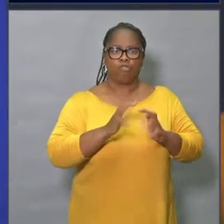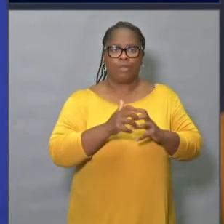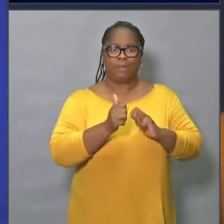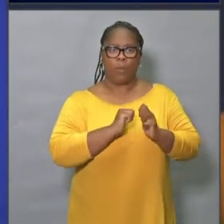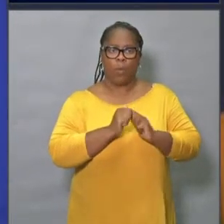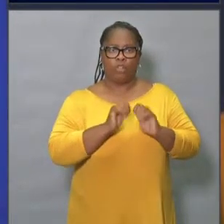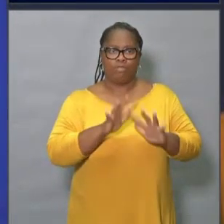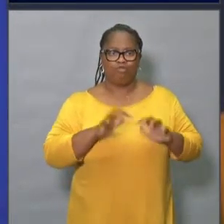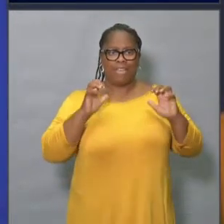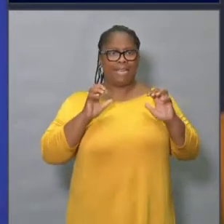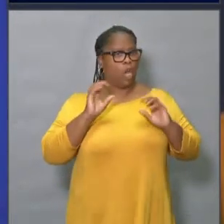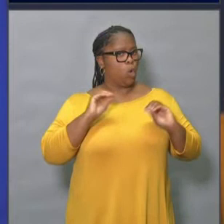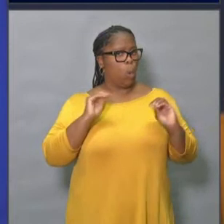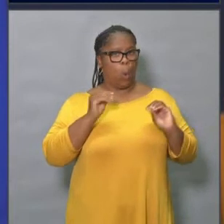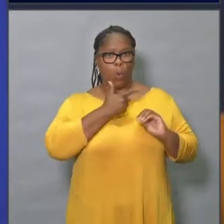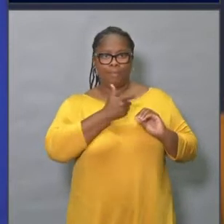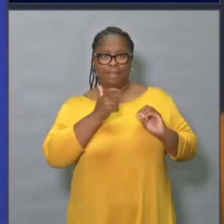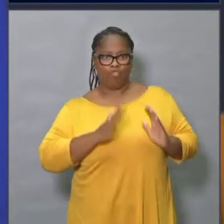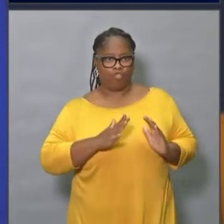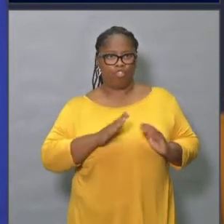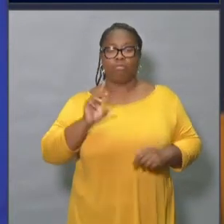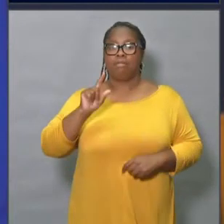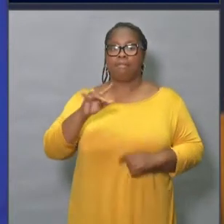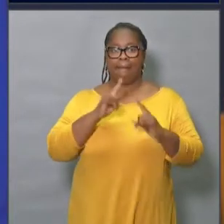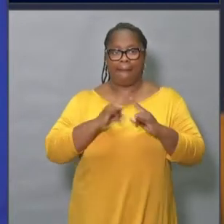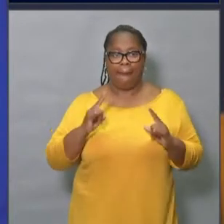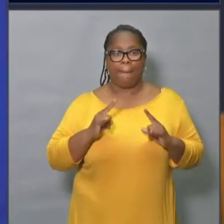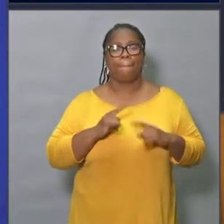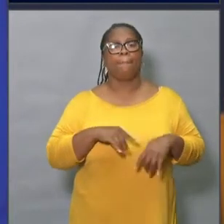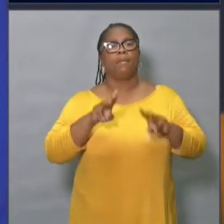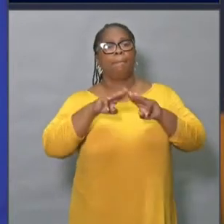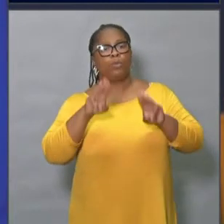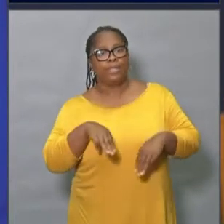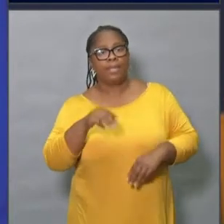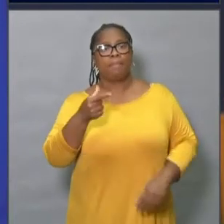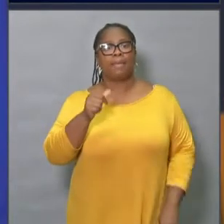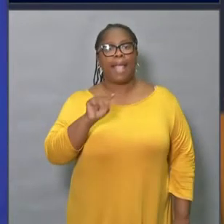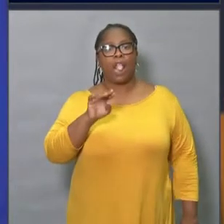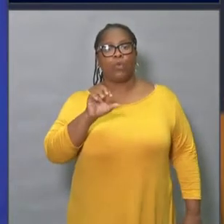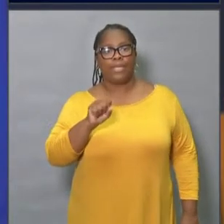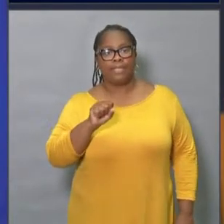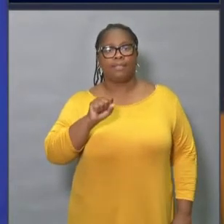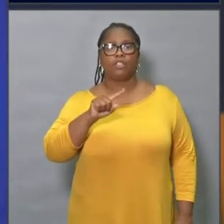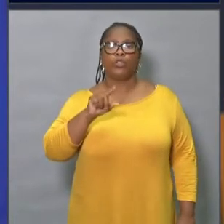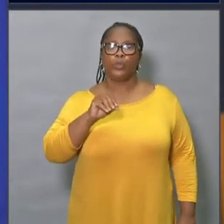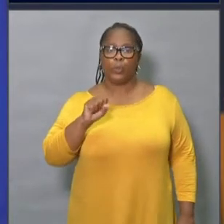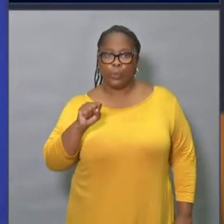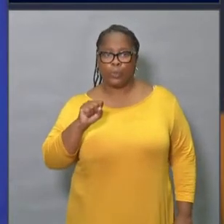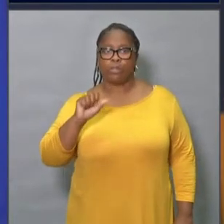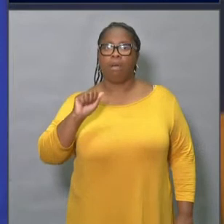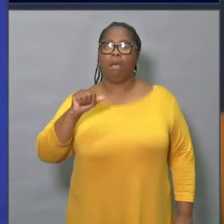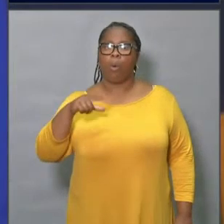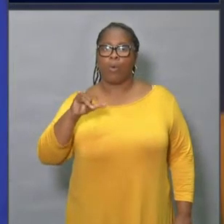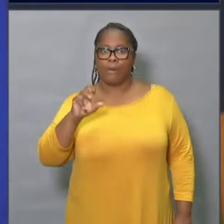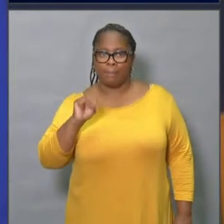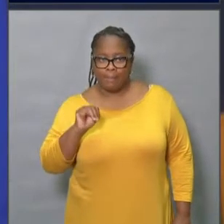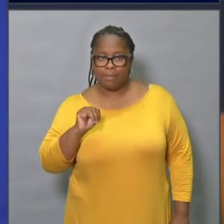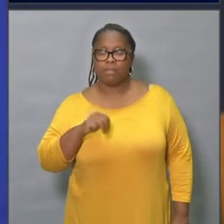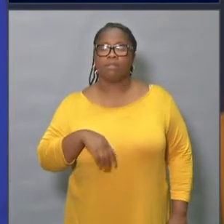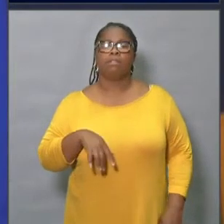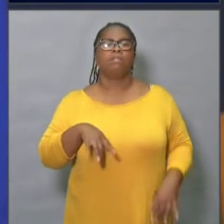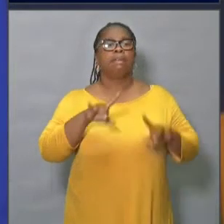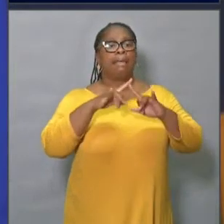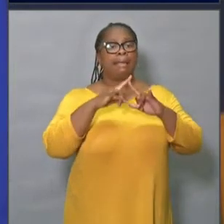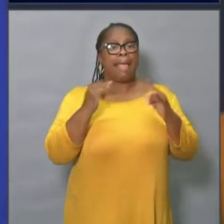without live audiences, day camps, museums, galleries, zoos, and aquariums, campgrounds,